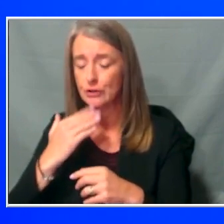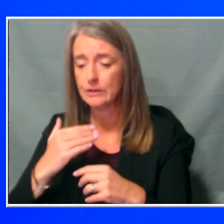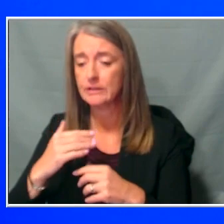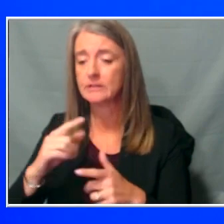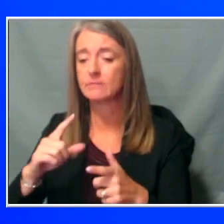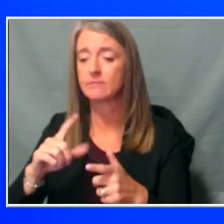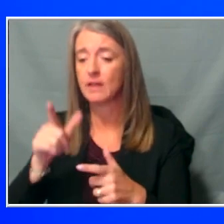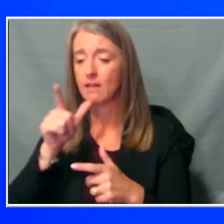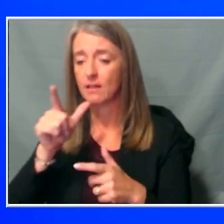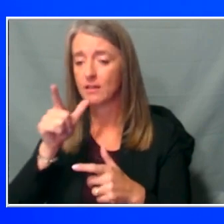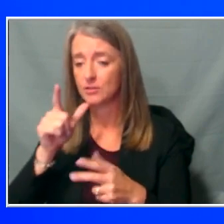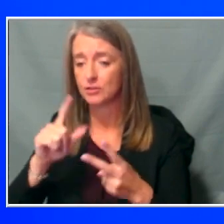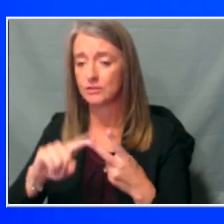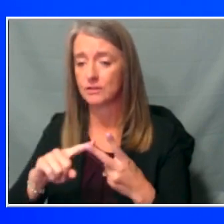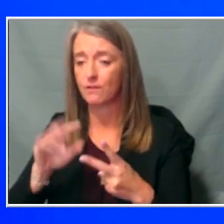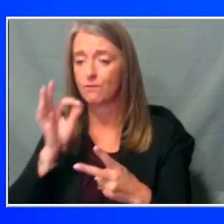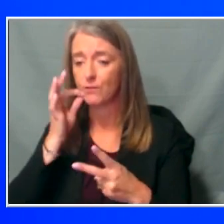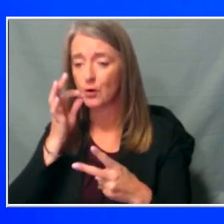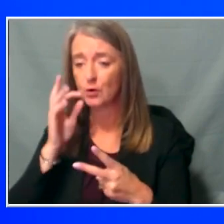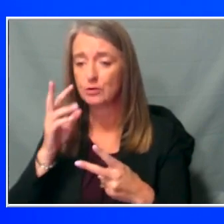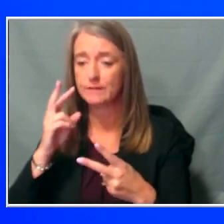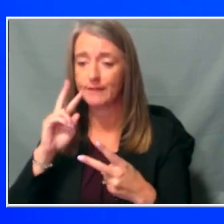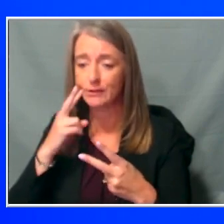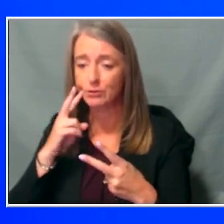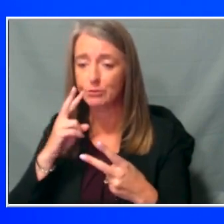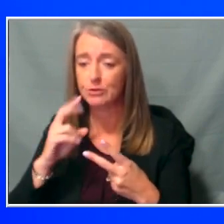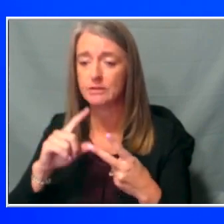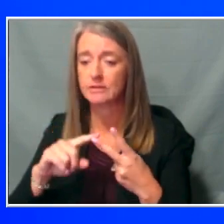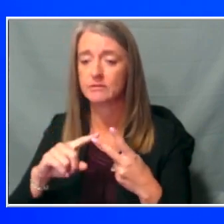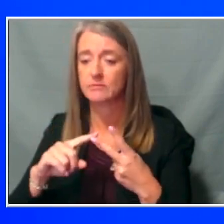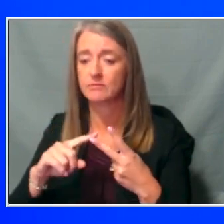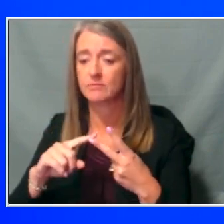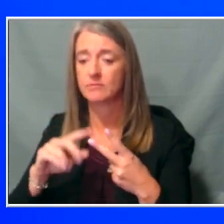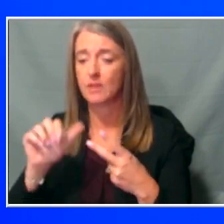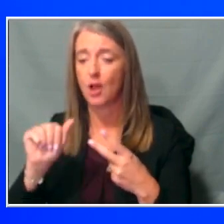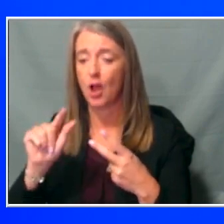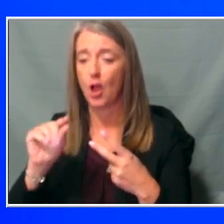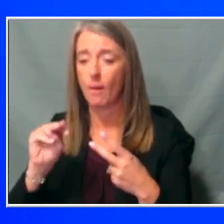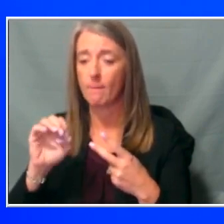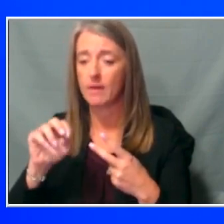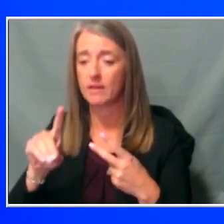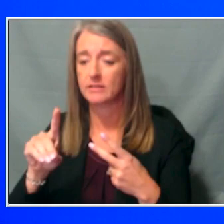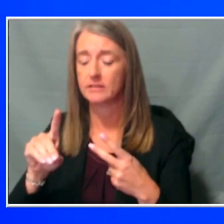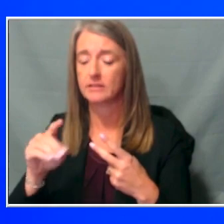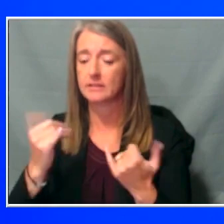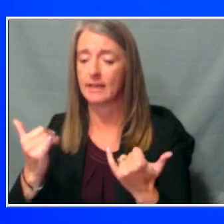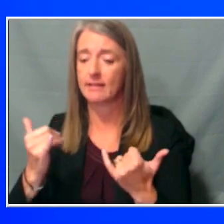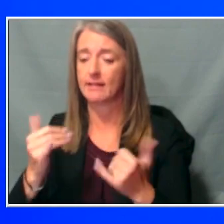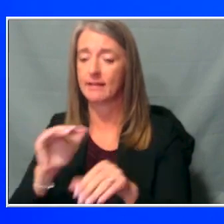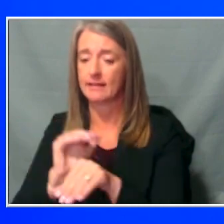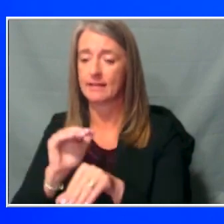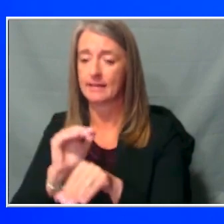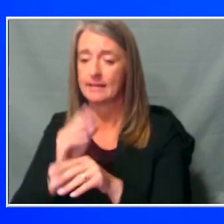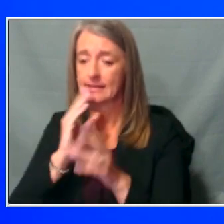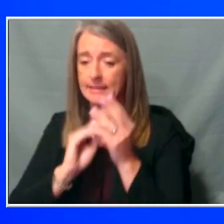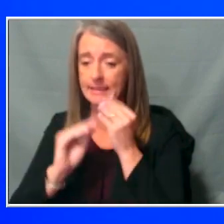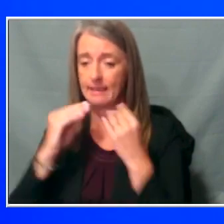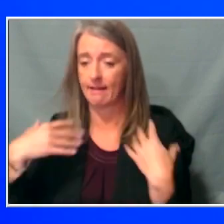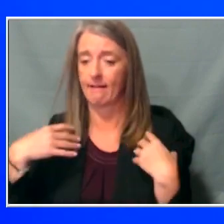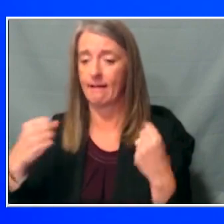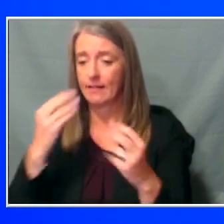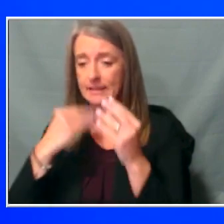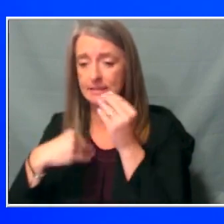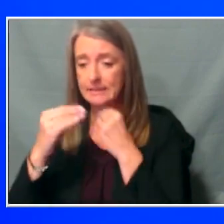for lunch, I eat fruits, vegetables, almonds. And then at night, I eat a healthy dinner